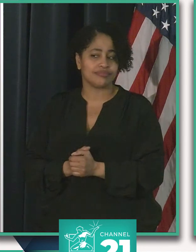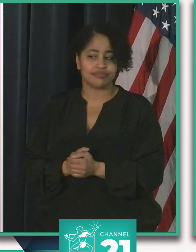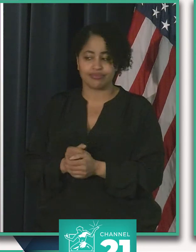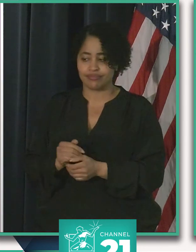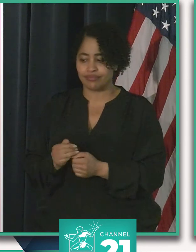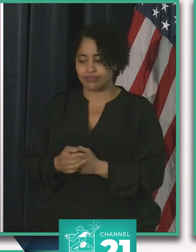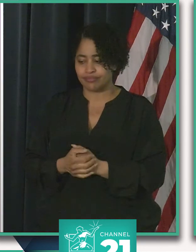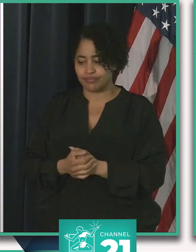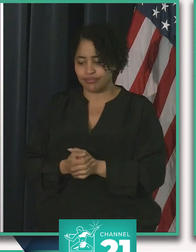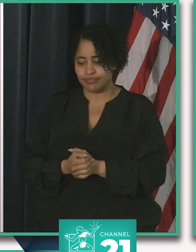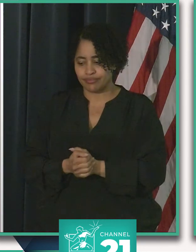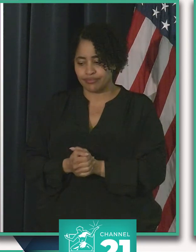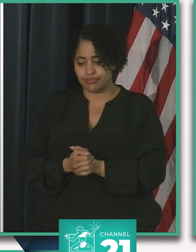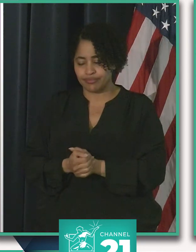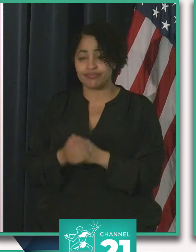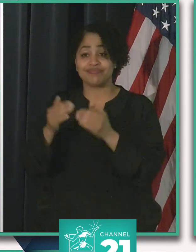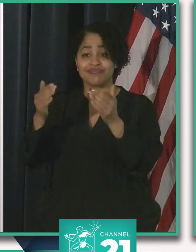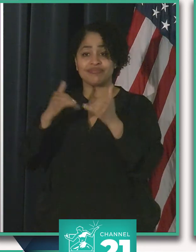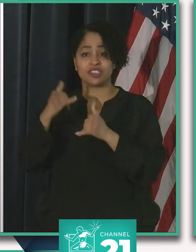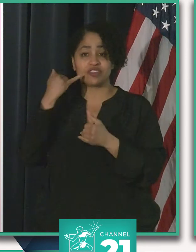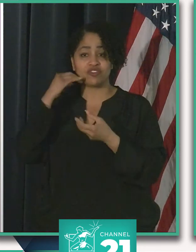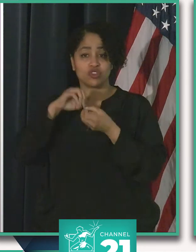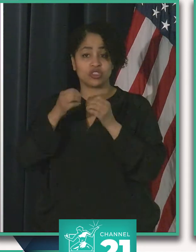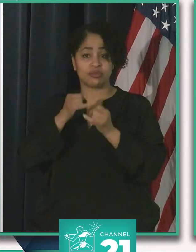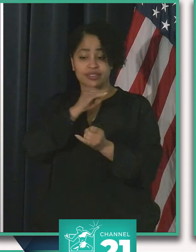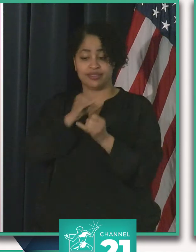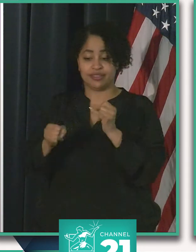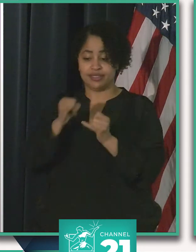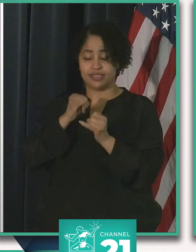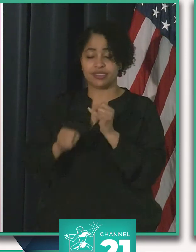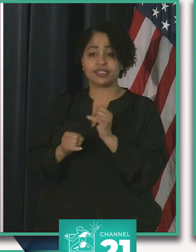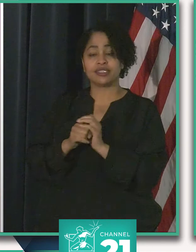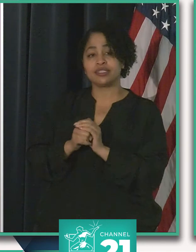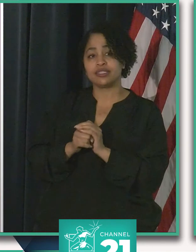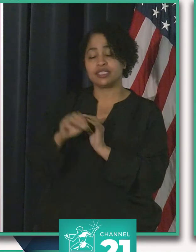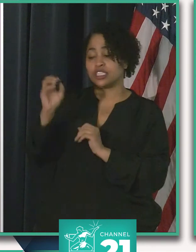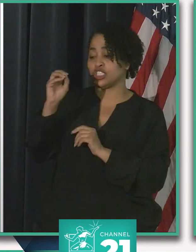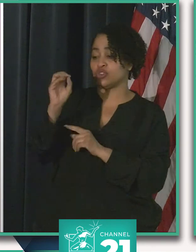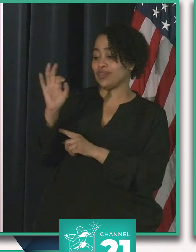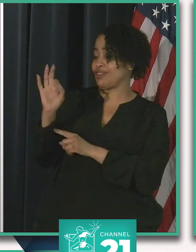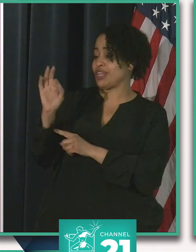Okay, we'll go next to phone number ending in